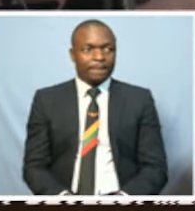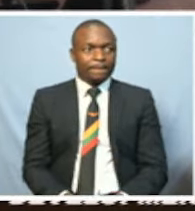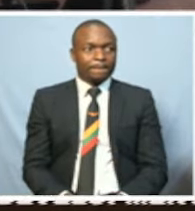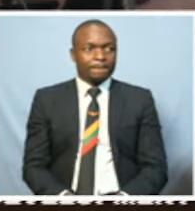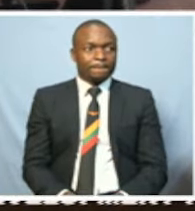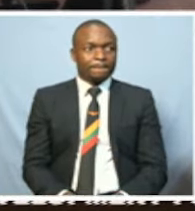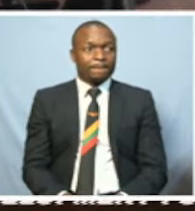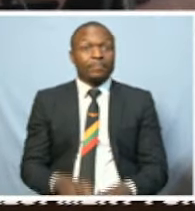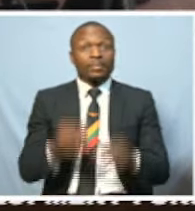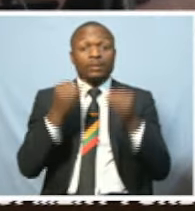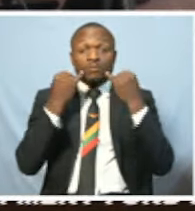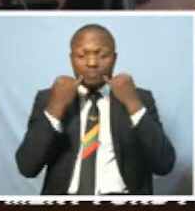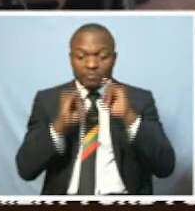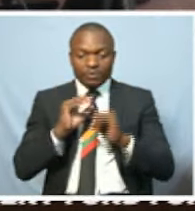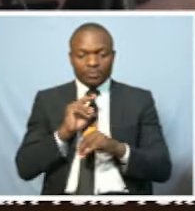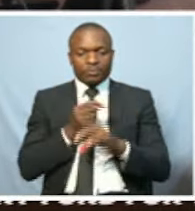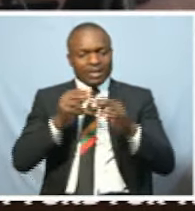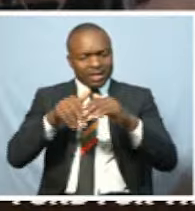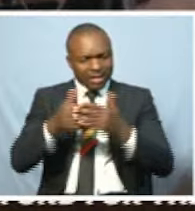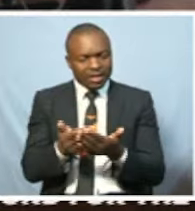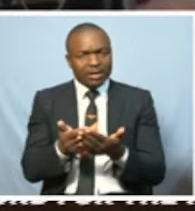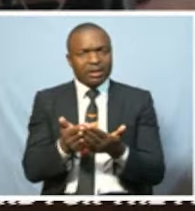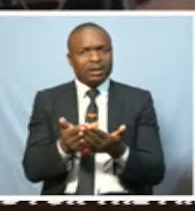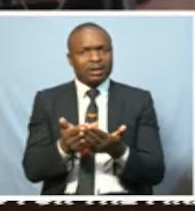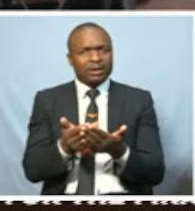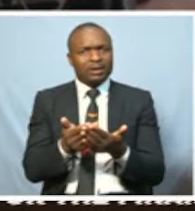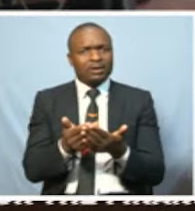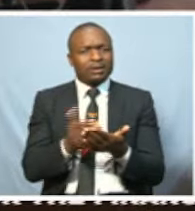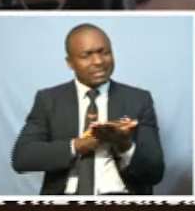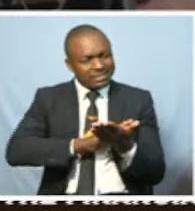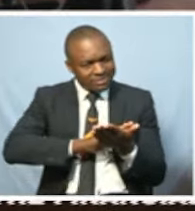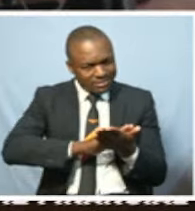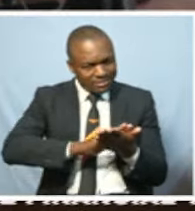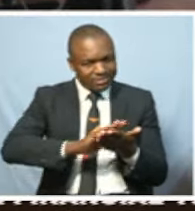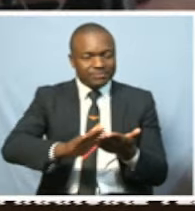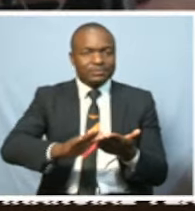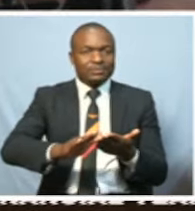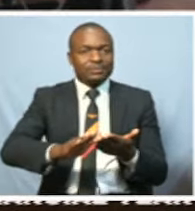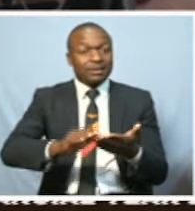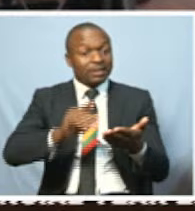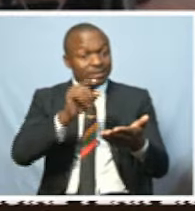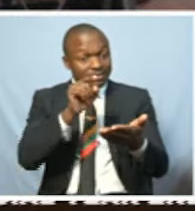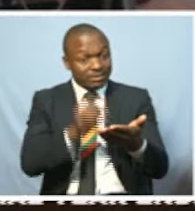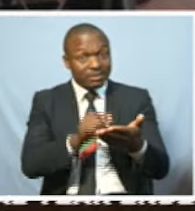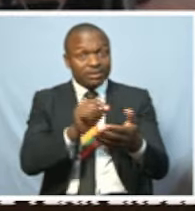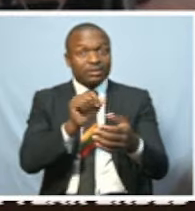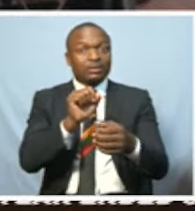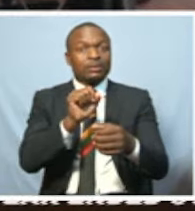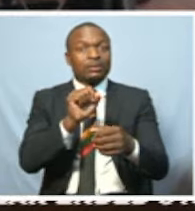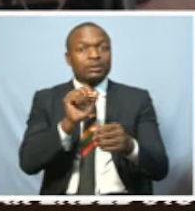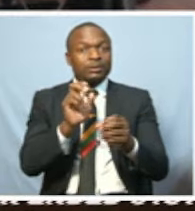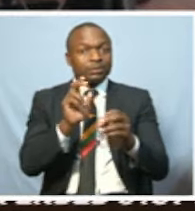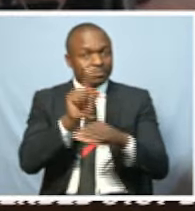tell us on how efficient you are, and these projects, are they near